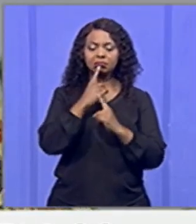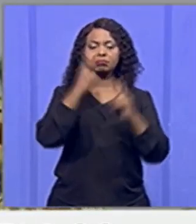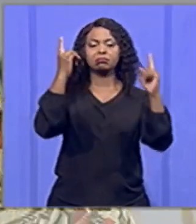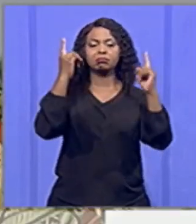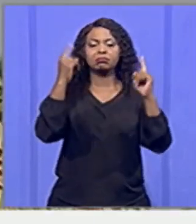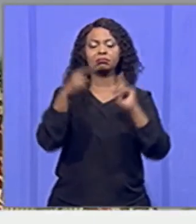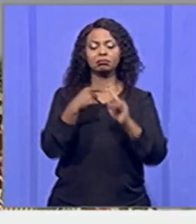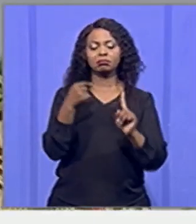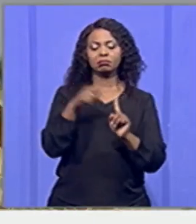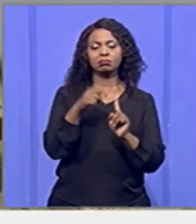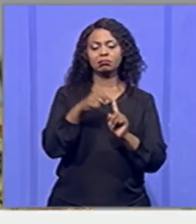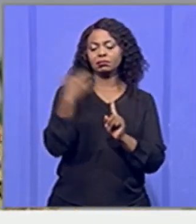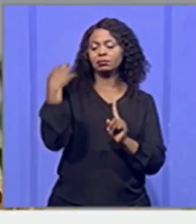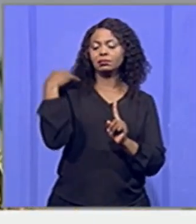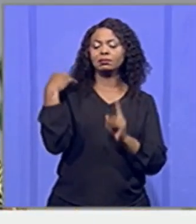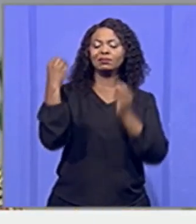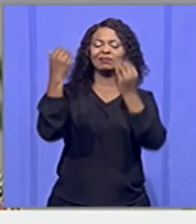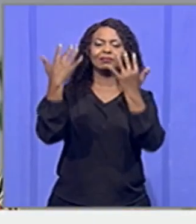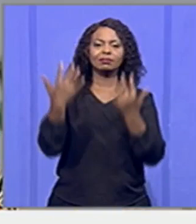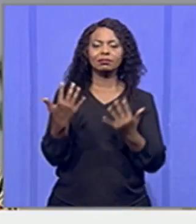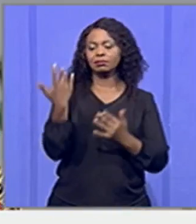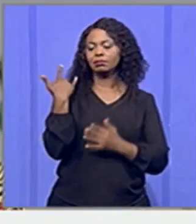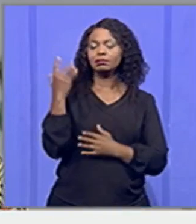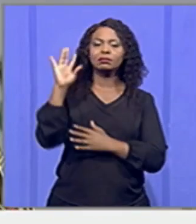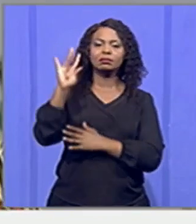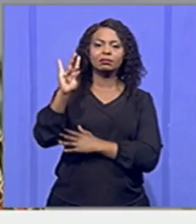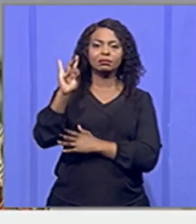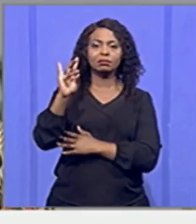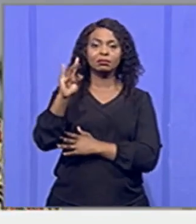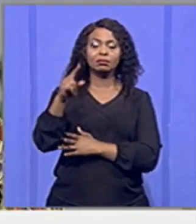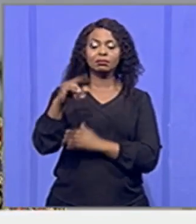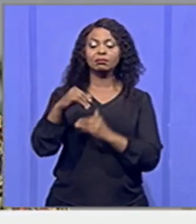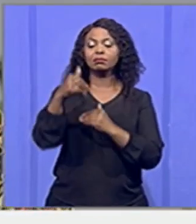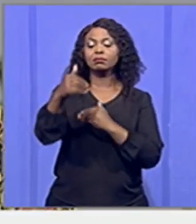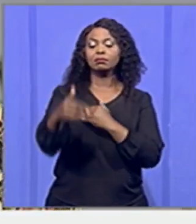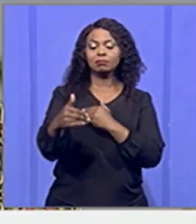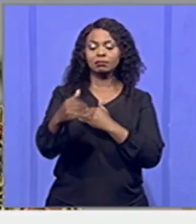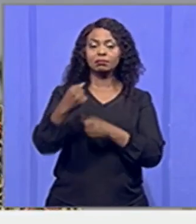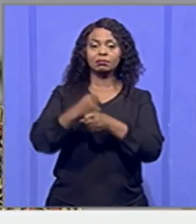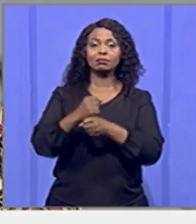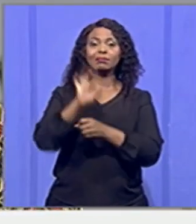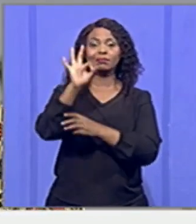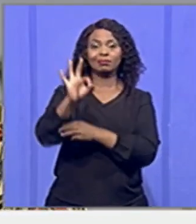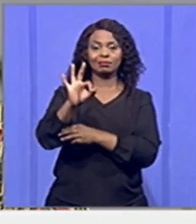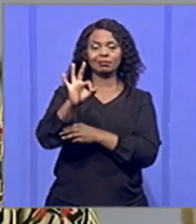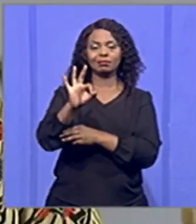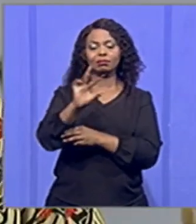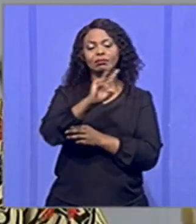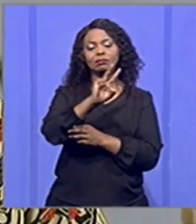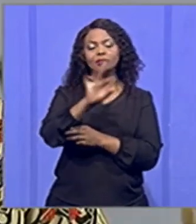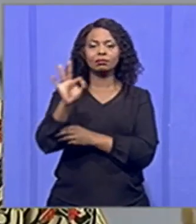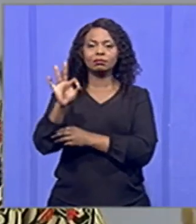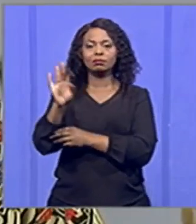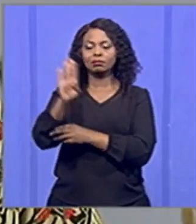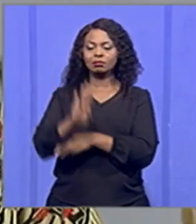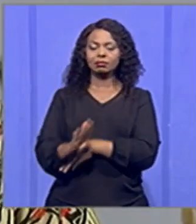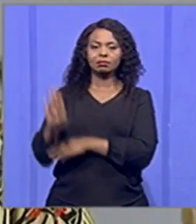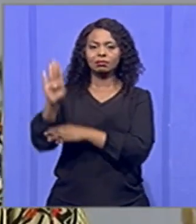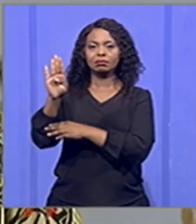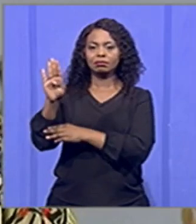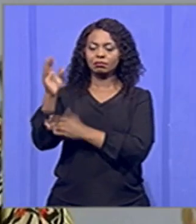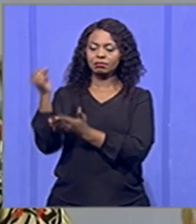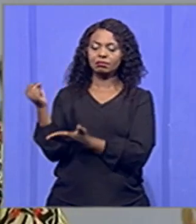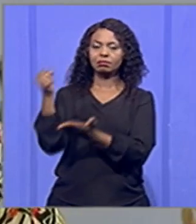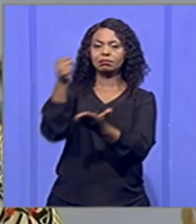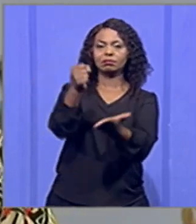the Minister of Finance on Wednesday that over the next 3 years 23 billion will be sourced